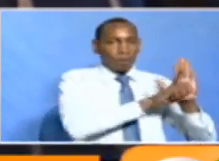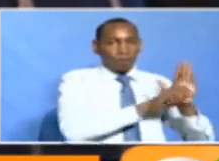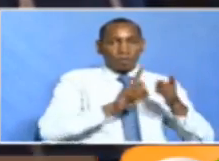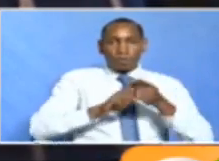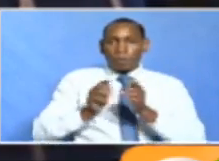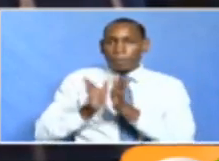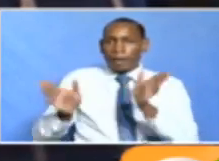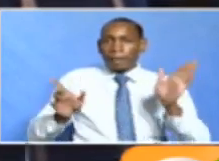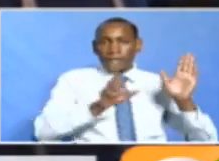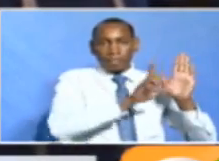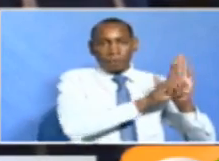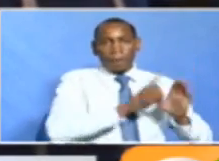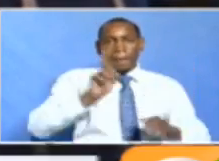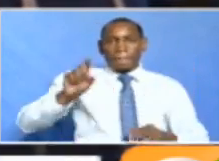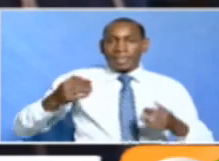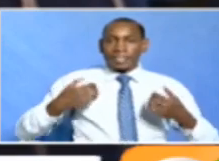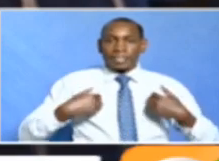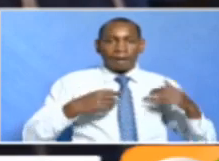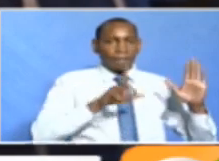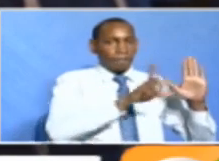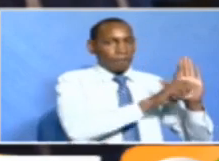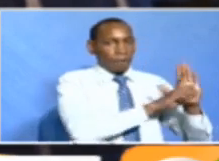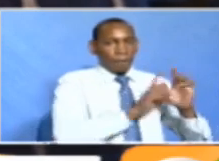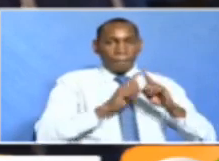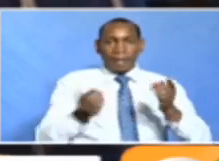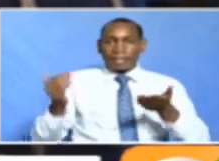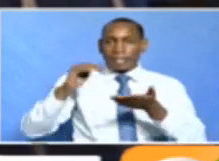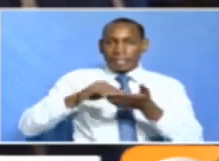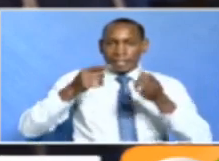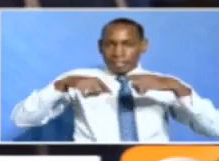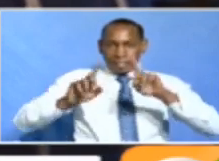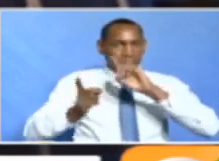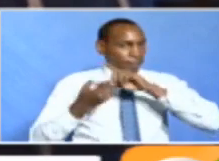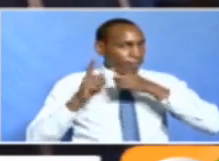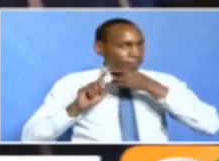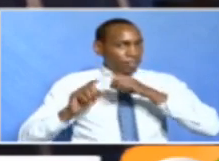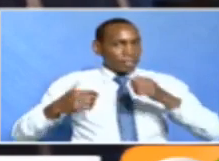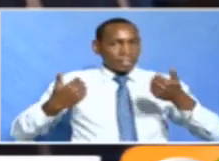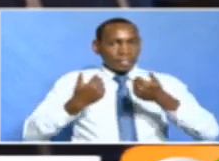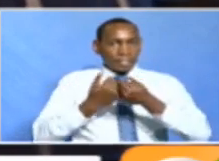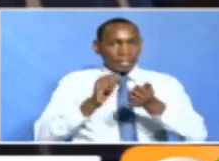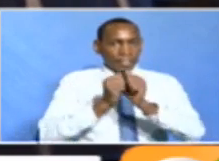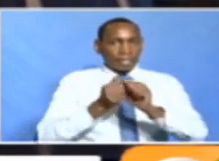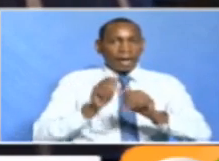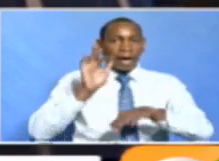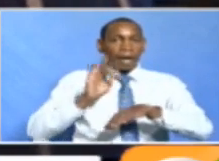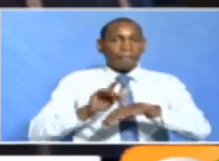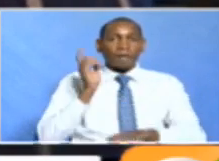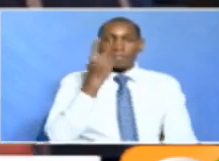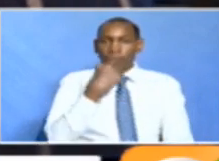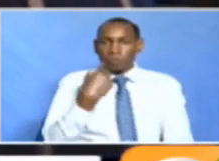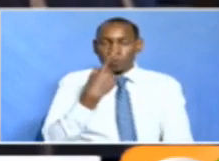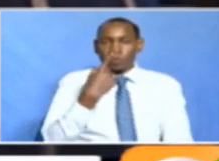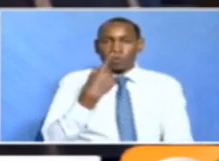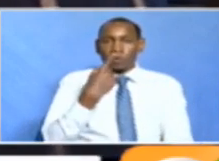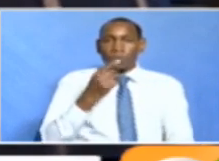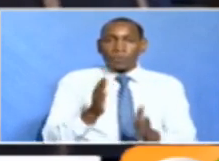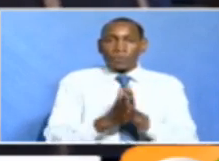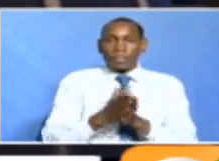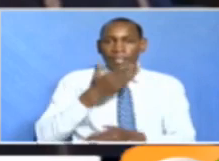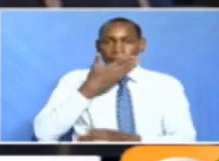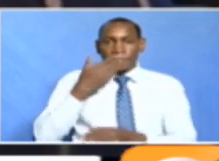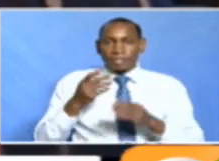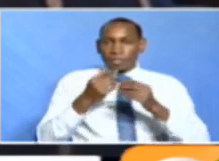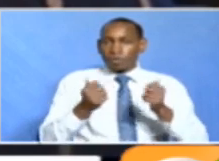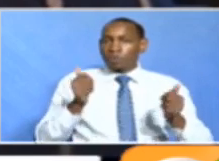needs to be legislation. But again, you must ask yourself, match fixing, who does it harm? And what is the best way to